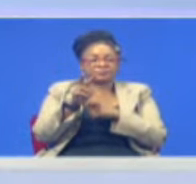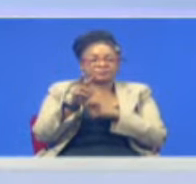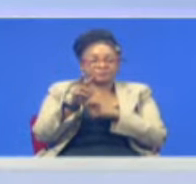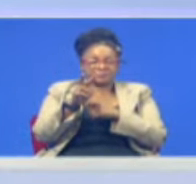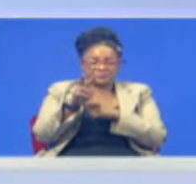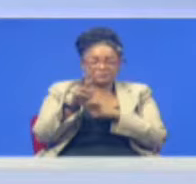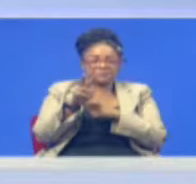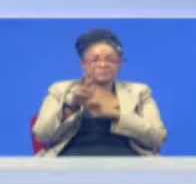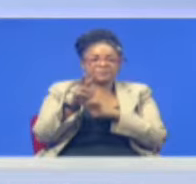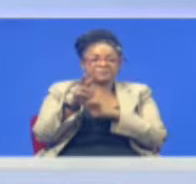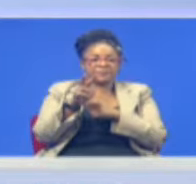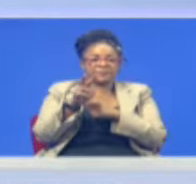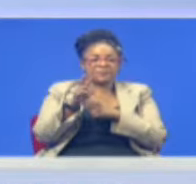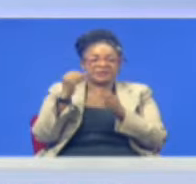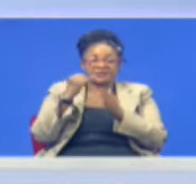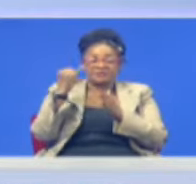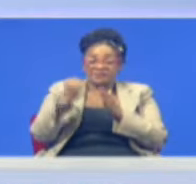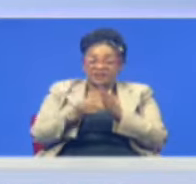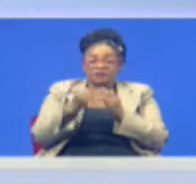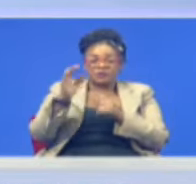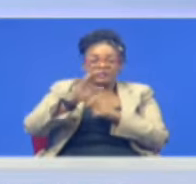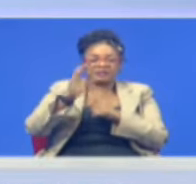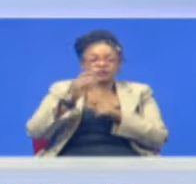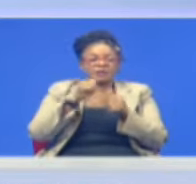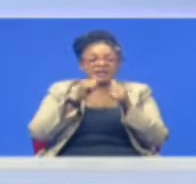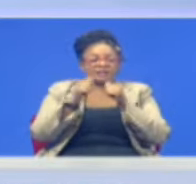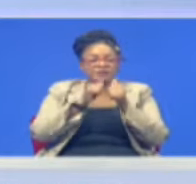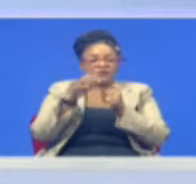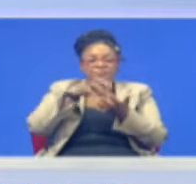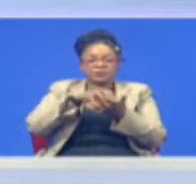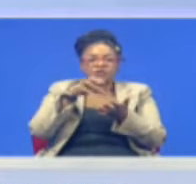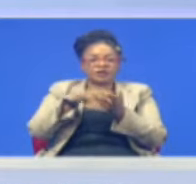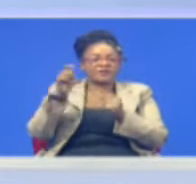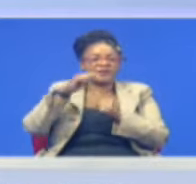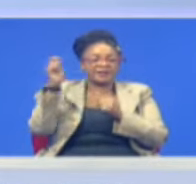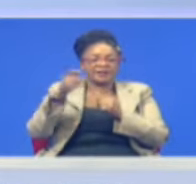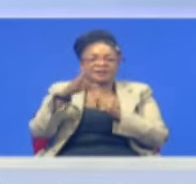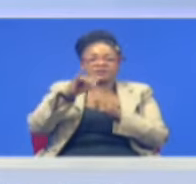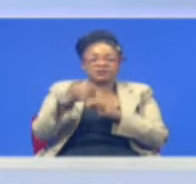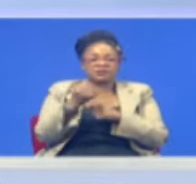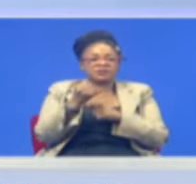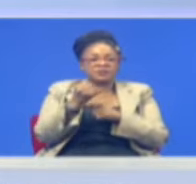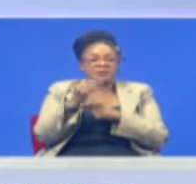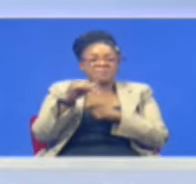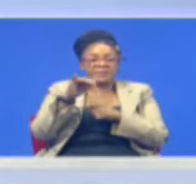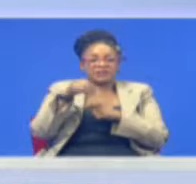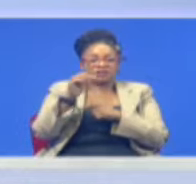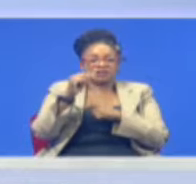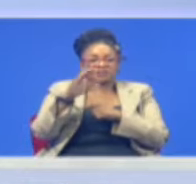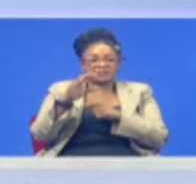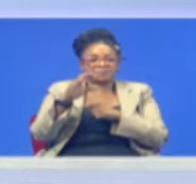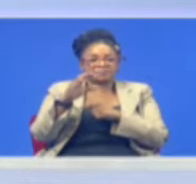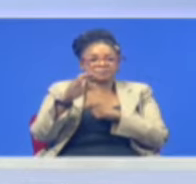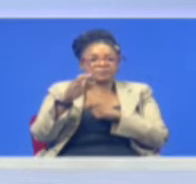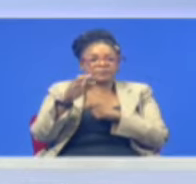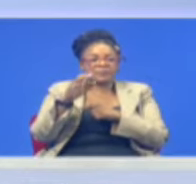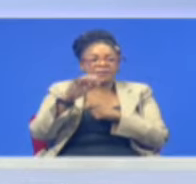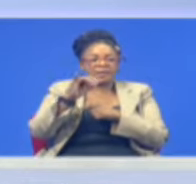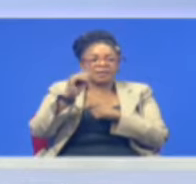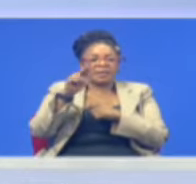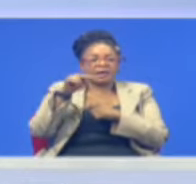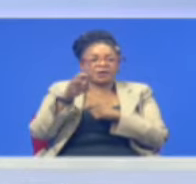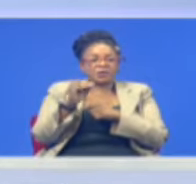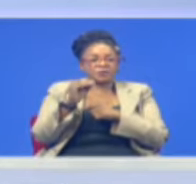And tomorrow, the final candidate to be interviewed for the position of Kenya's Chief Justice by the JSC is Yano Alice